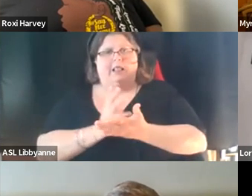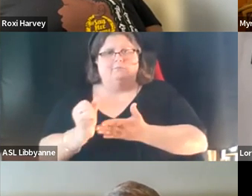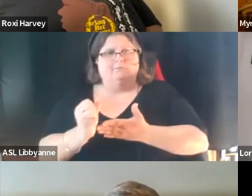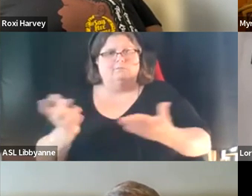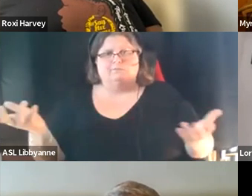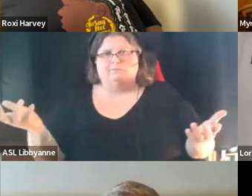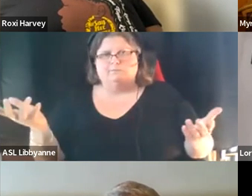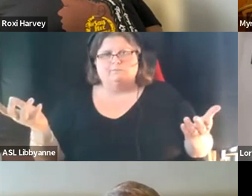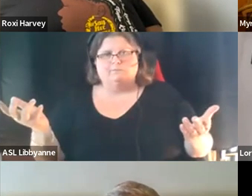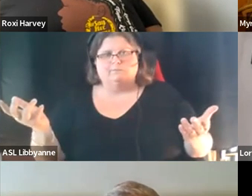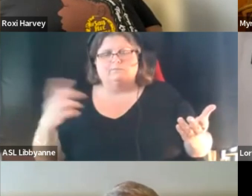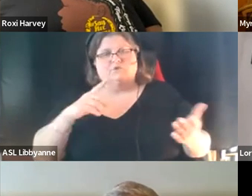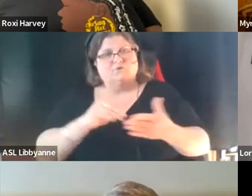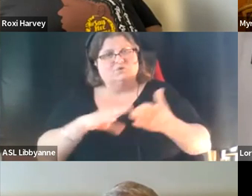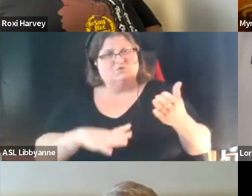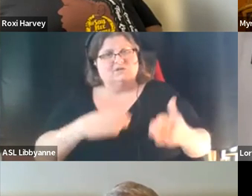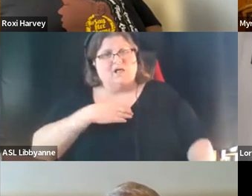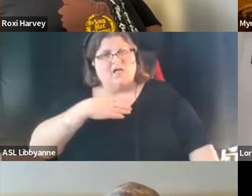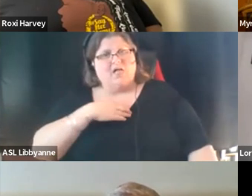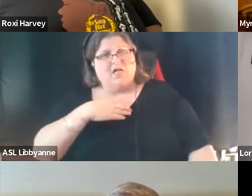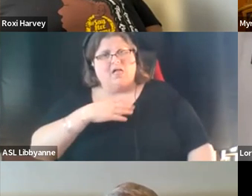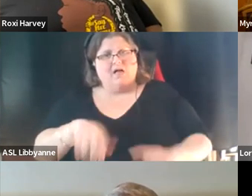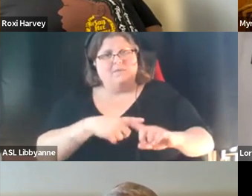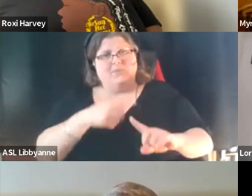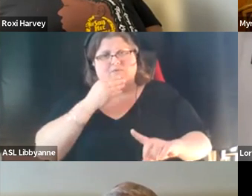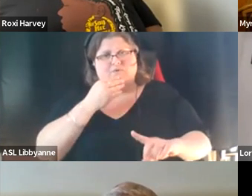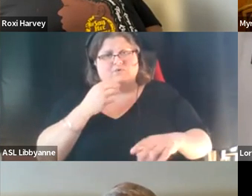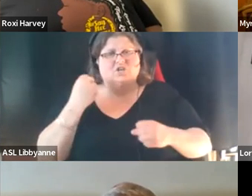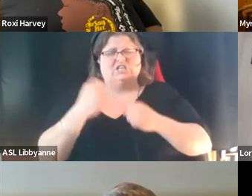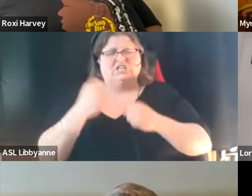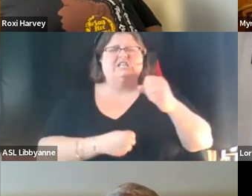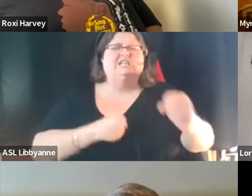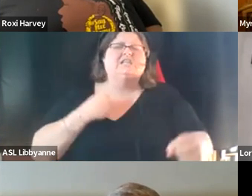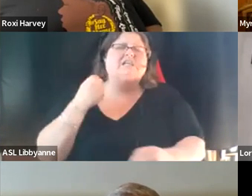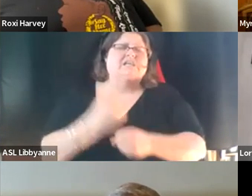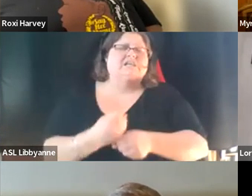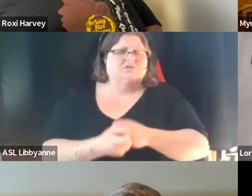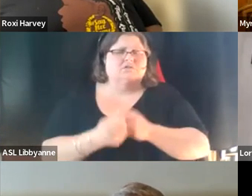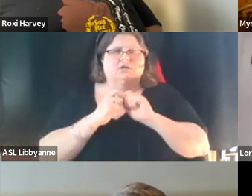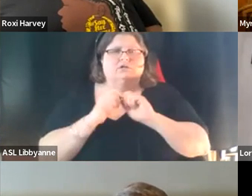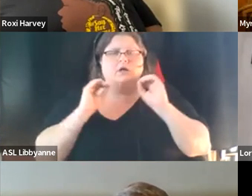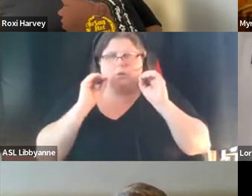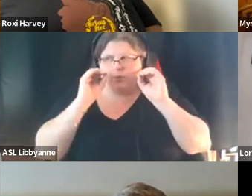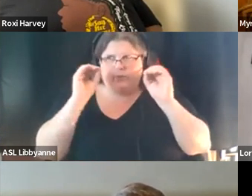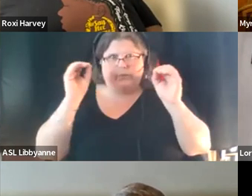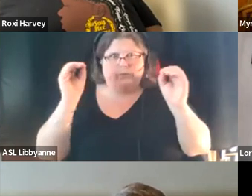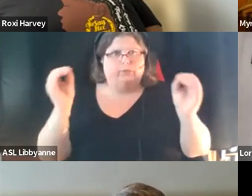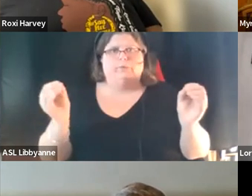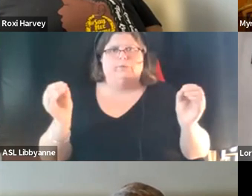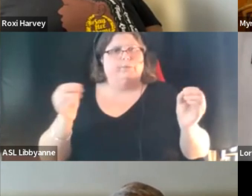needs to be, students have been complaining about the school lunches for years and nothing has changed. And there needs to be a change in